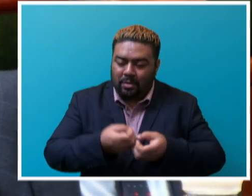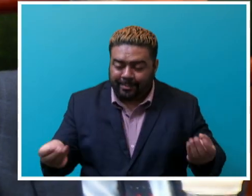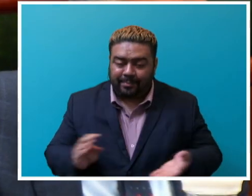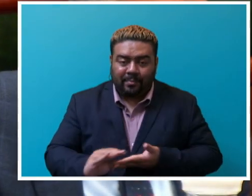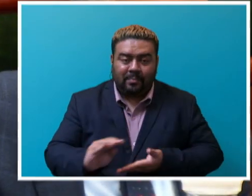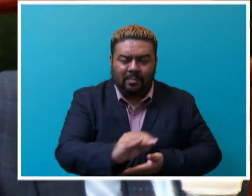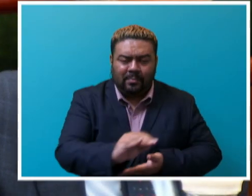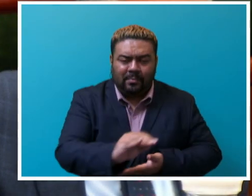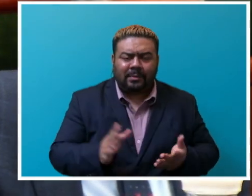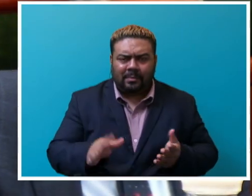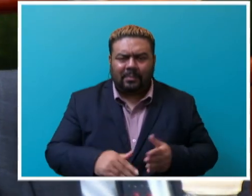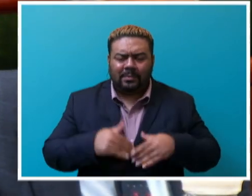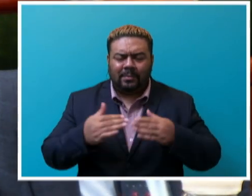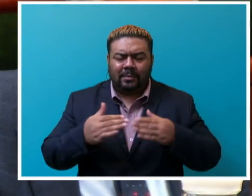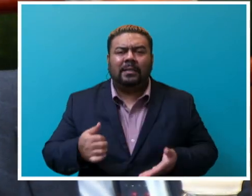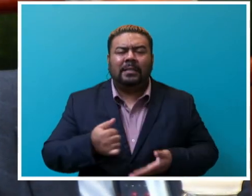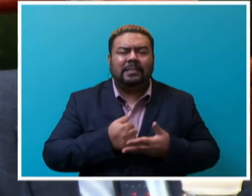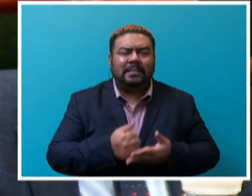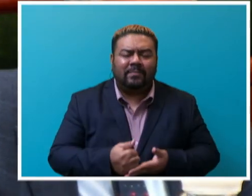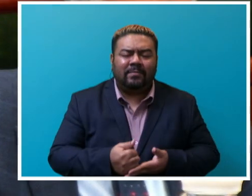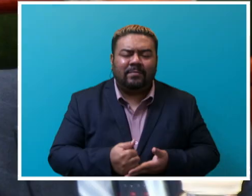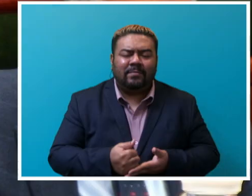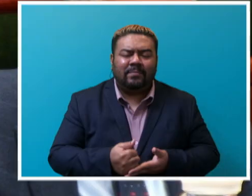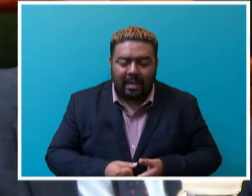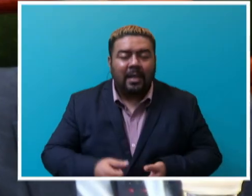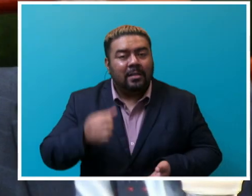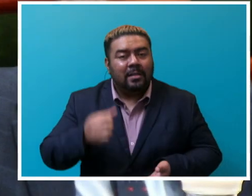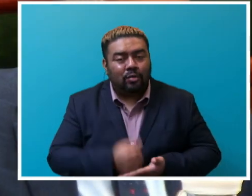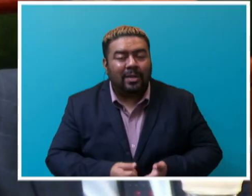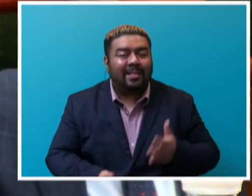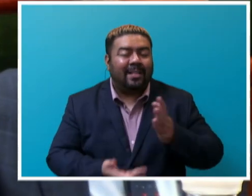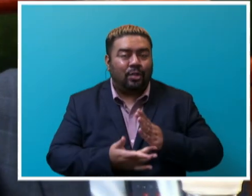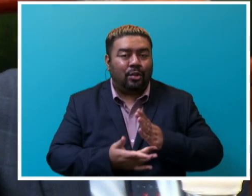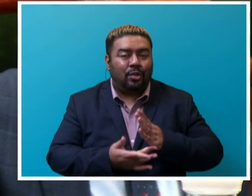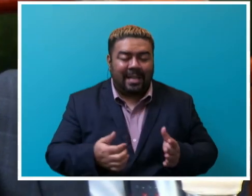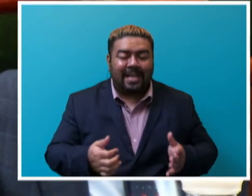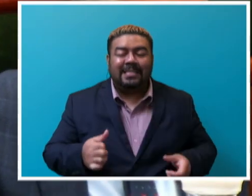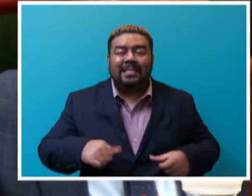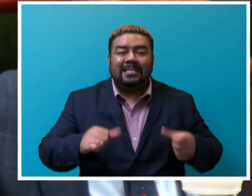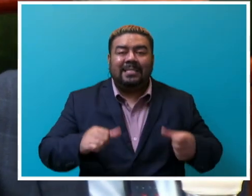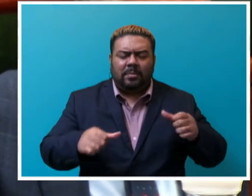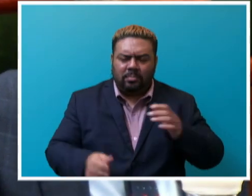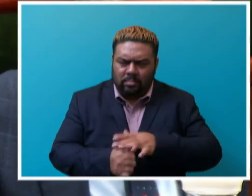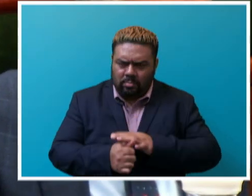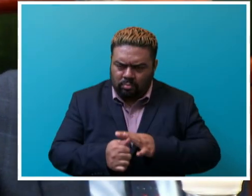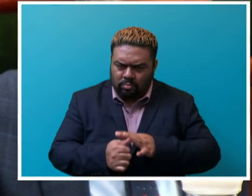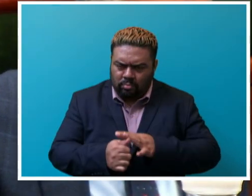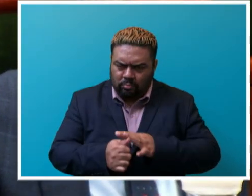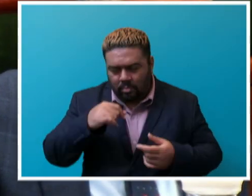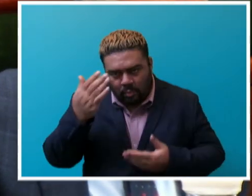and maintenance of assistive devices, ensuring technology is accessible, affordable, and appropriate to support